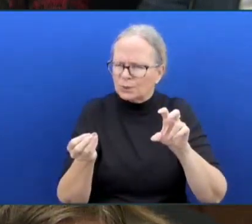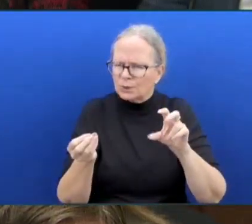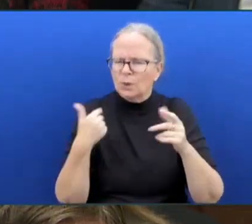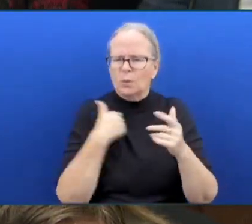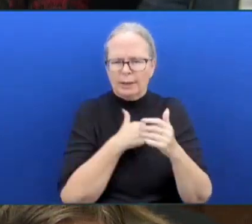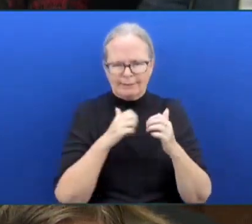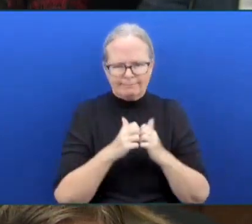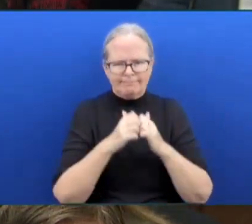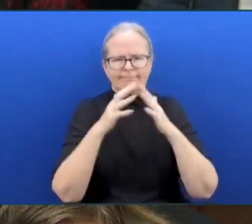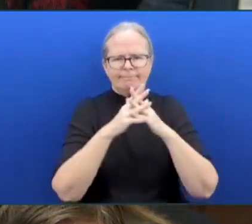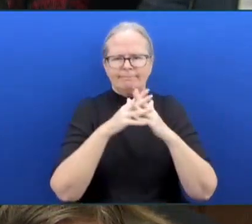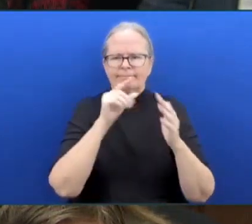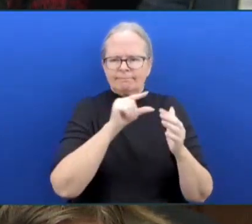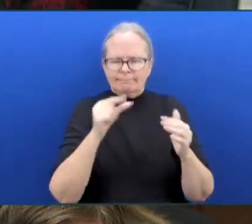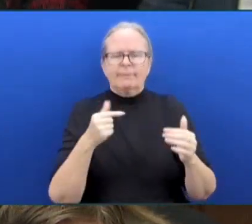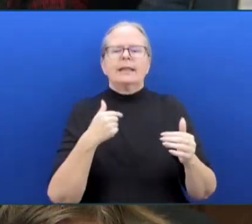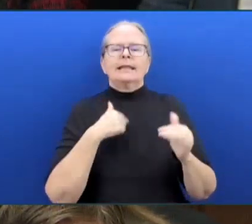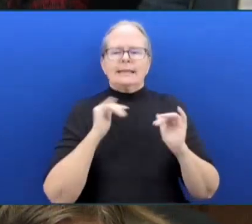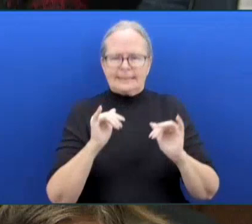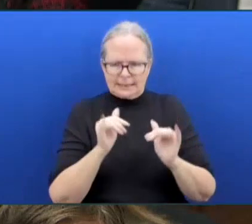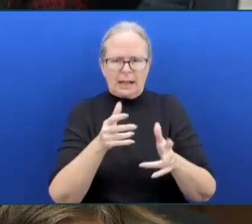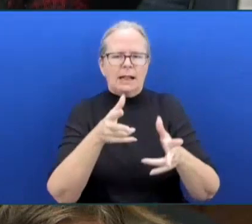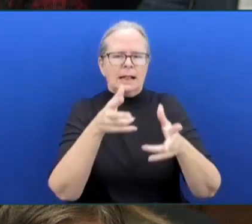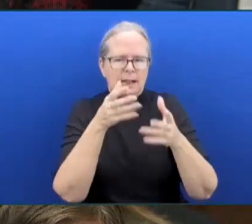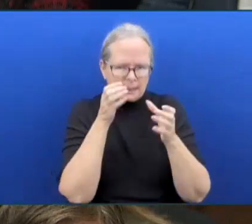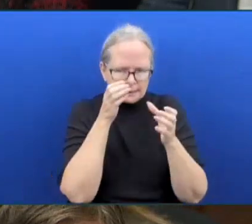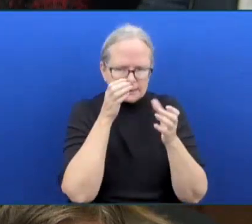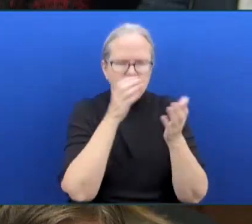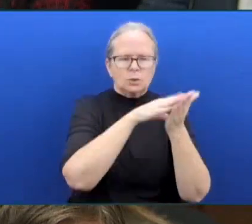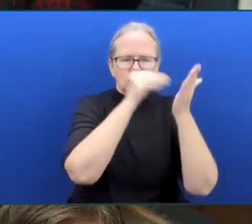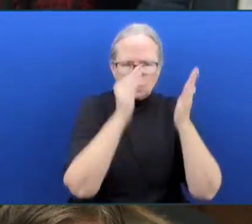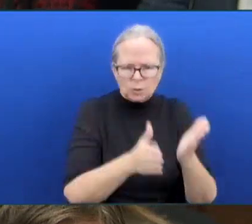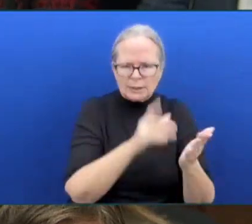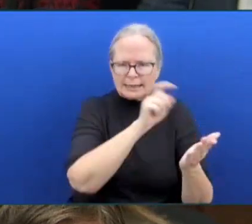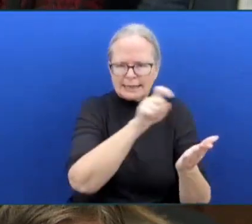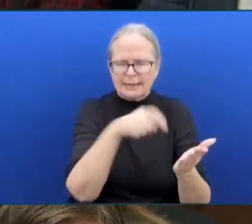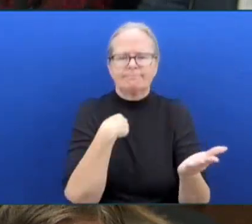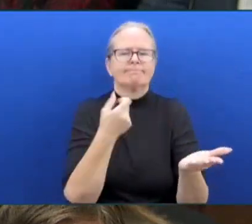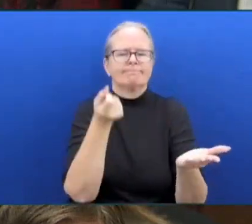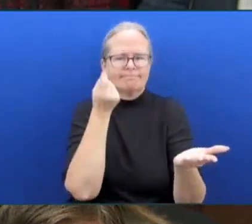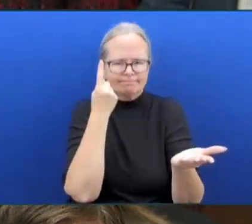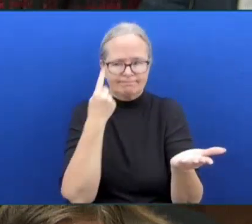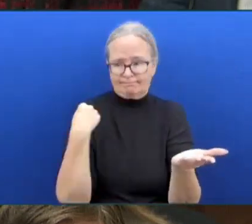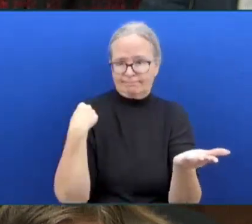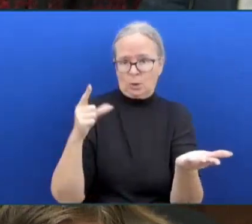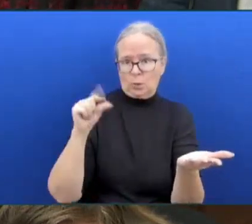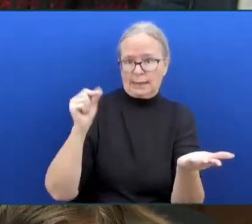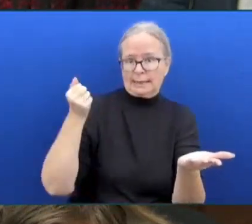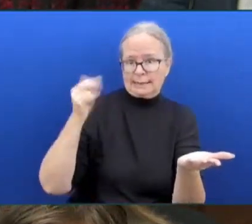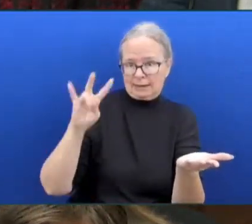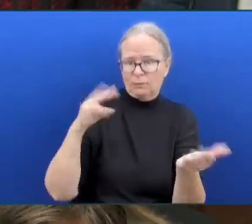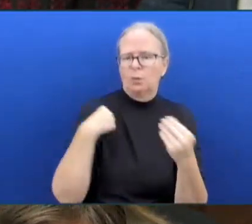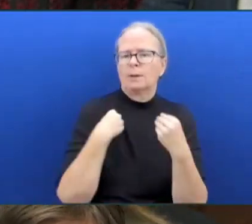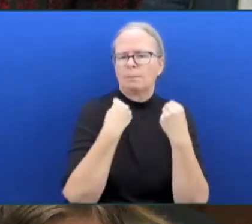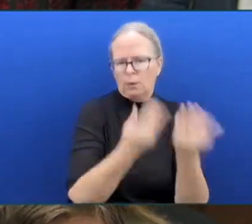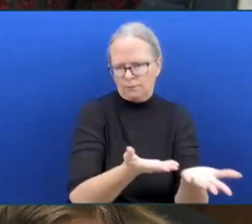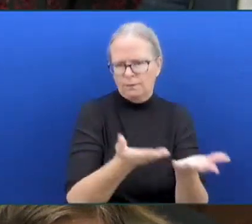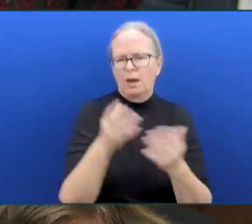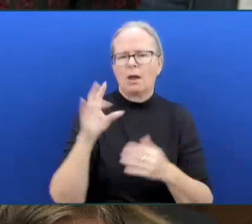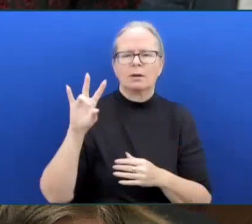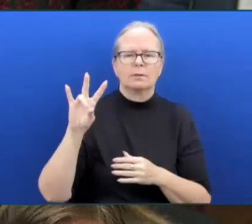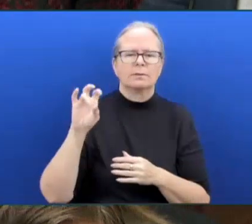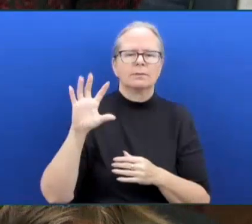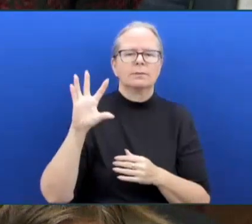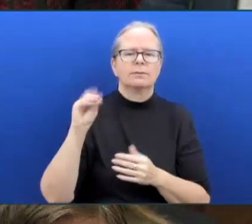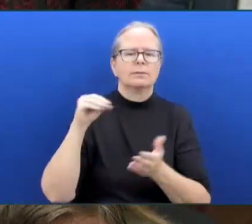who were advocating to us back in 2017, and we provided over $750,000 to colleges and universities to prevent and respond